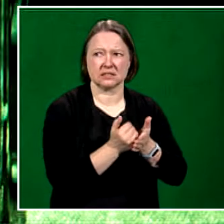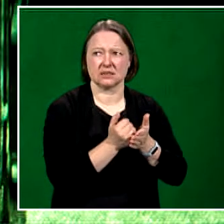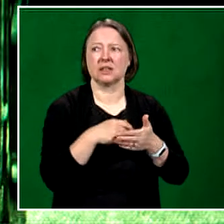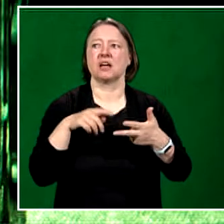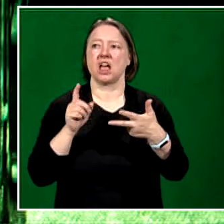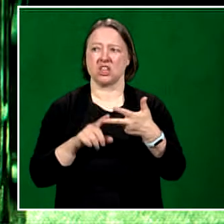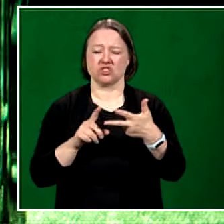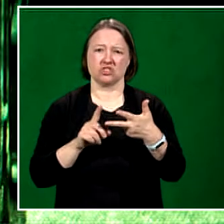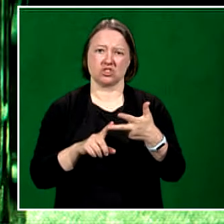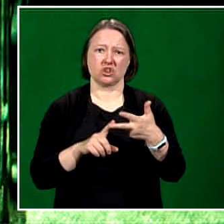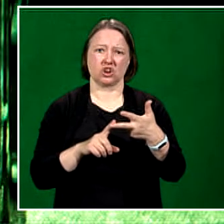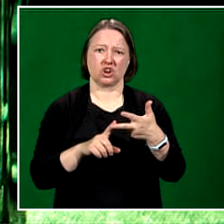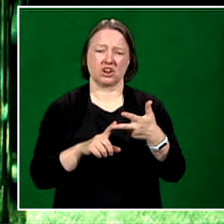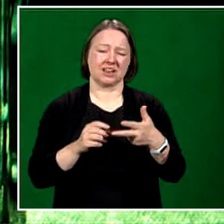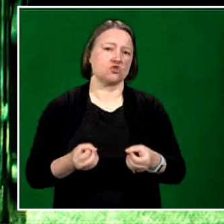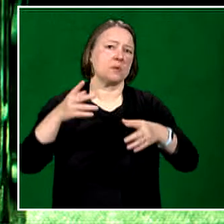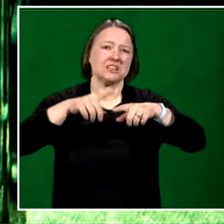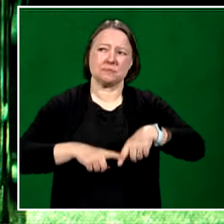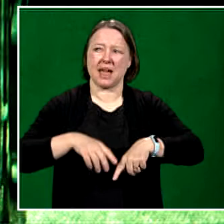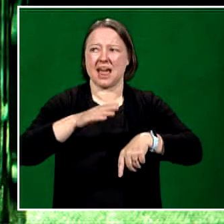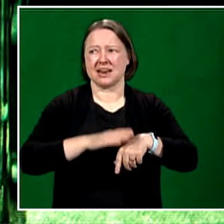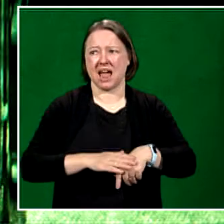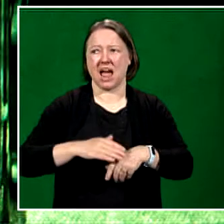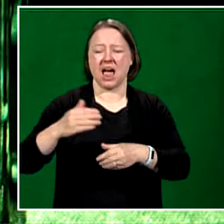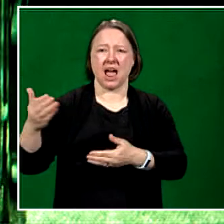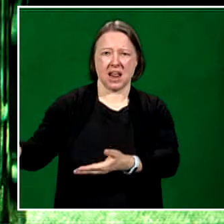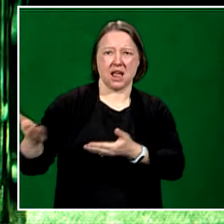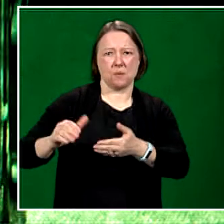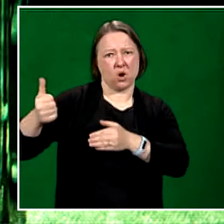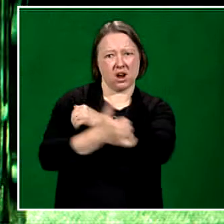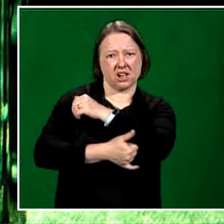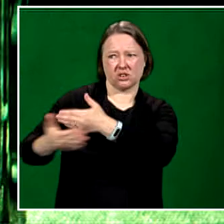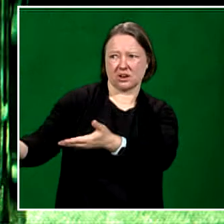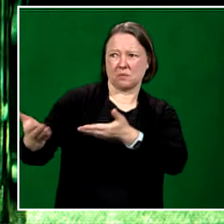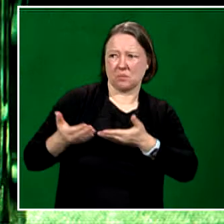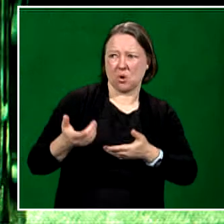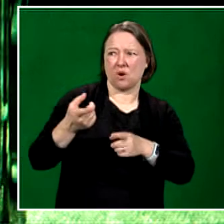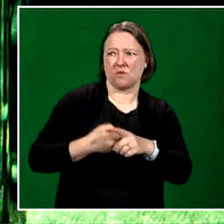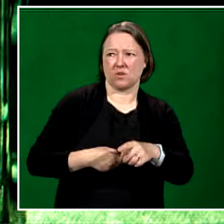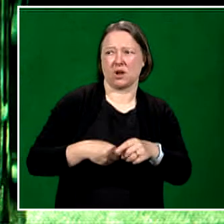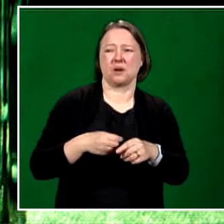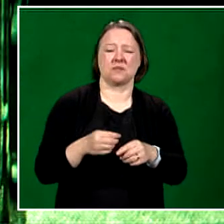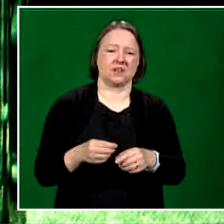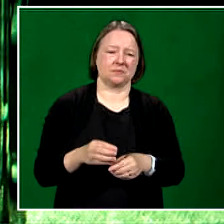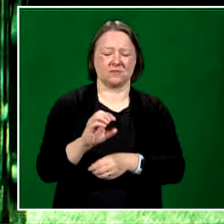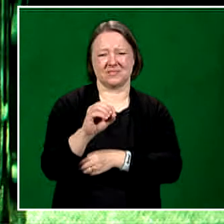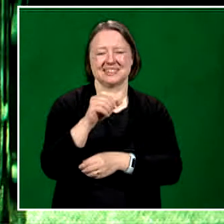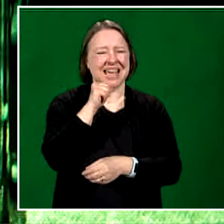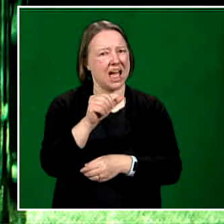the over-dependence on imported inorganic fertilizers.